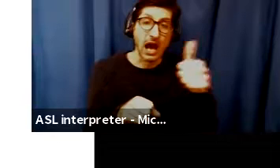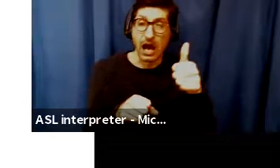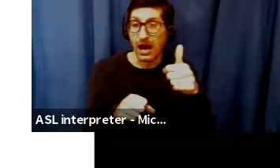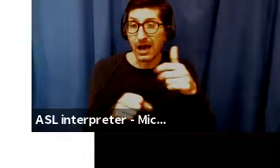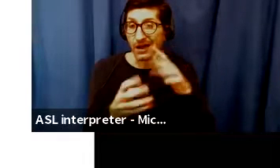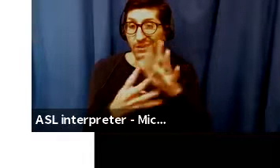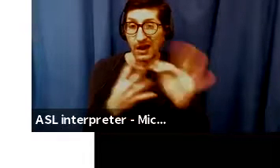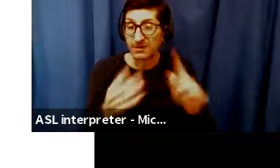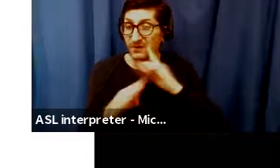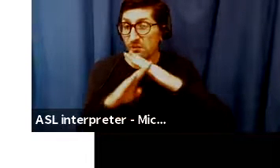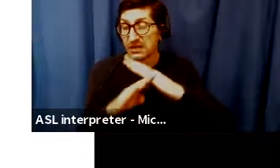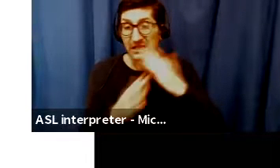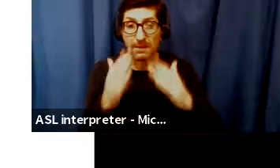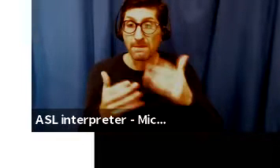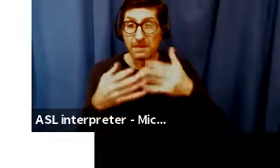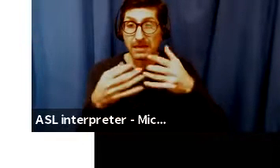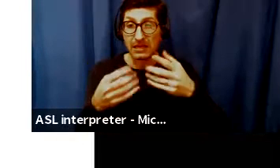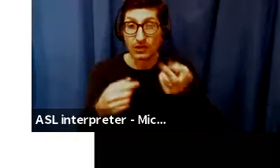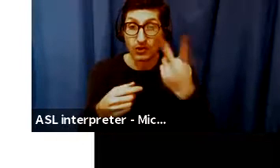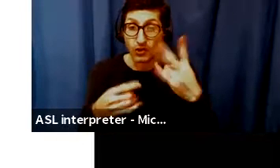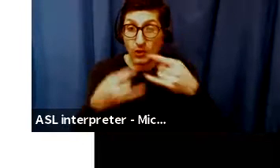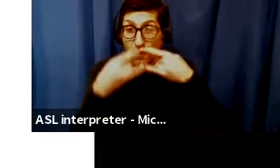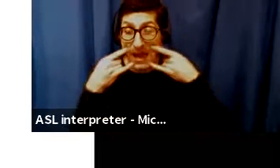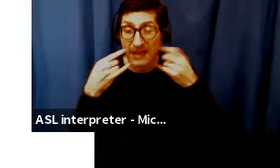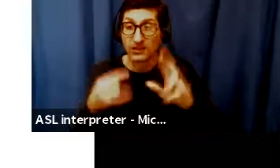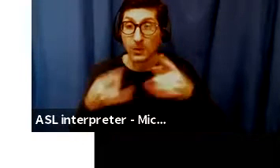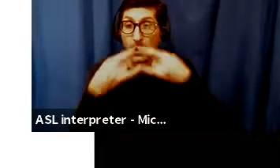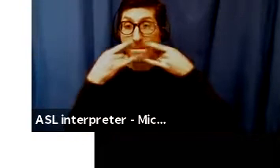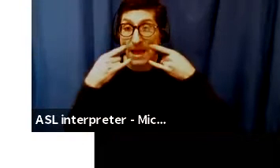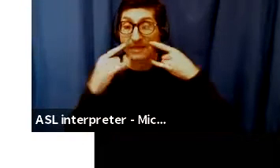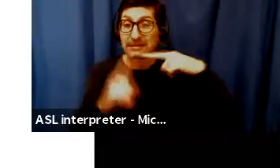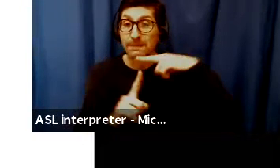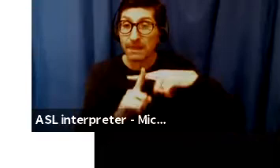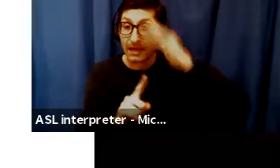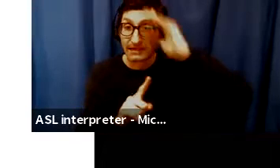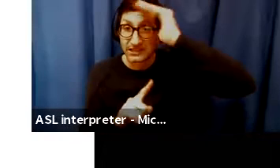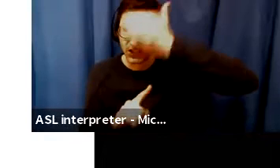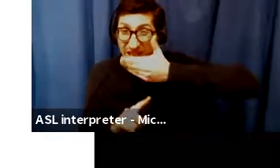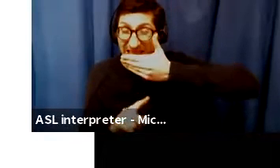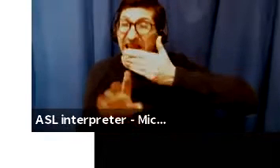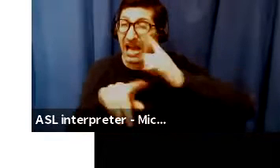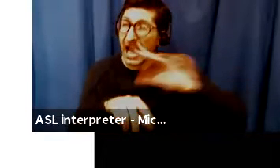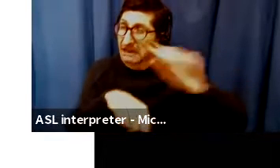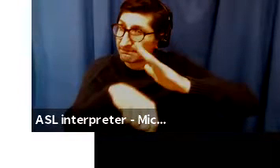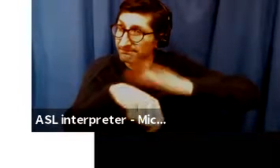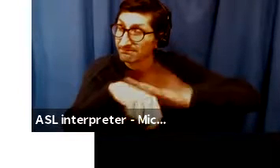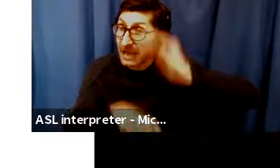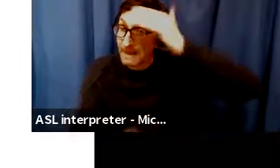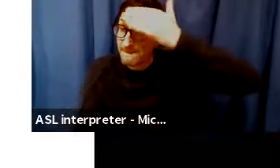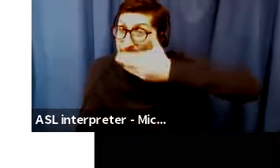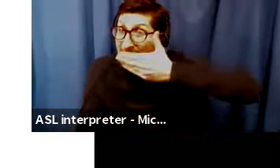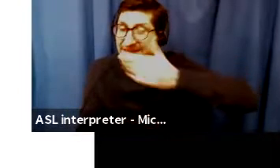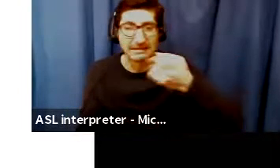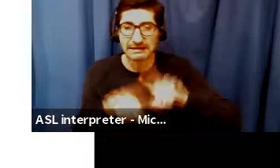and a shield? And I do want to say one thing about face shields. They are not a substitute for masks. They are really